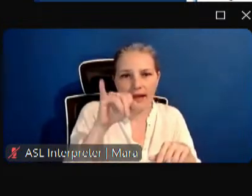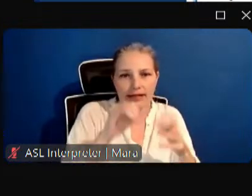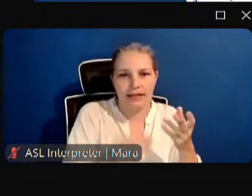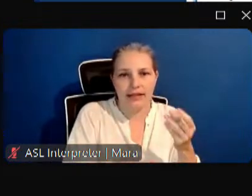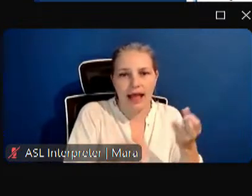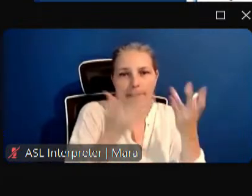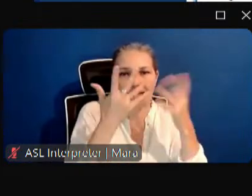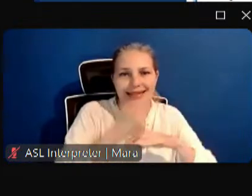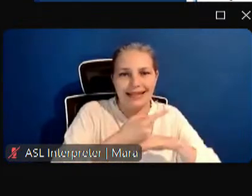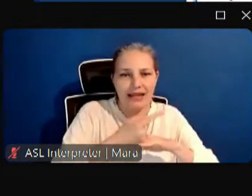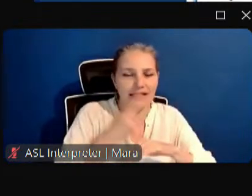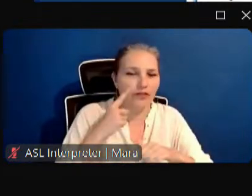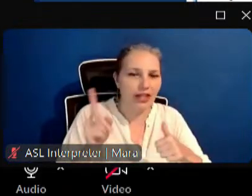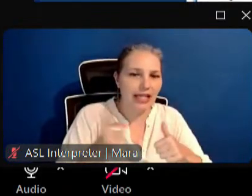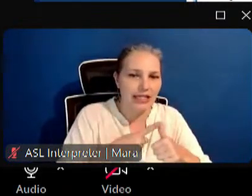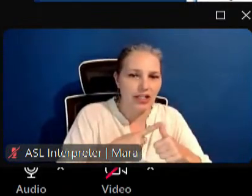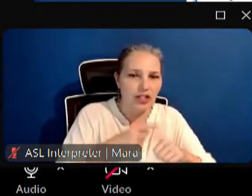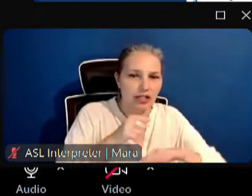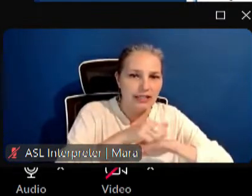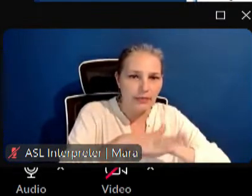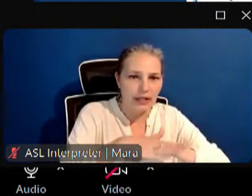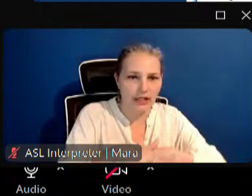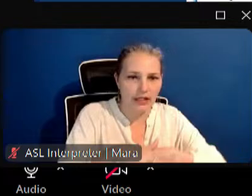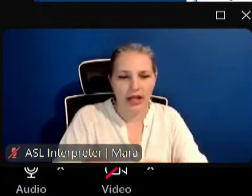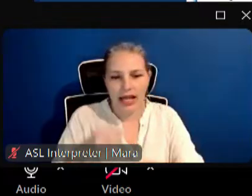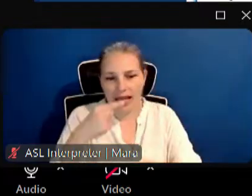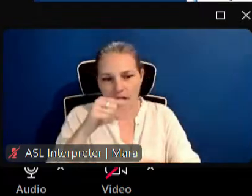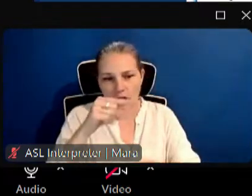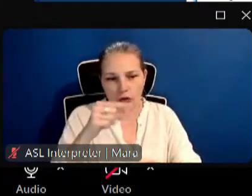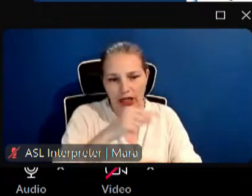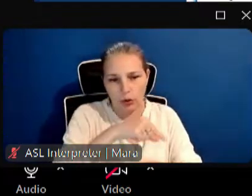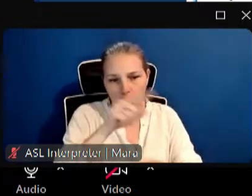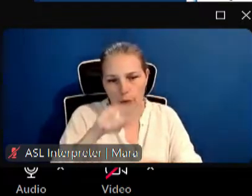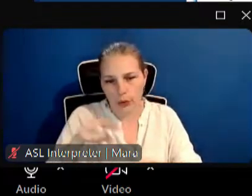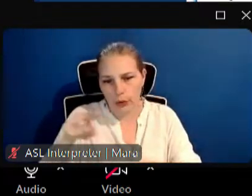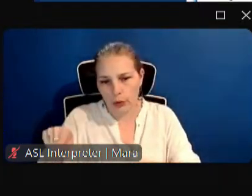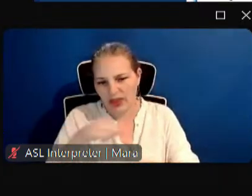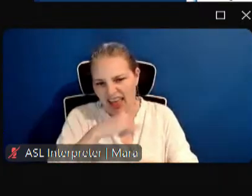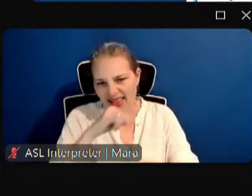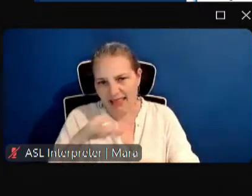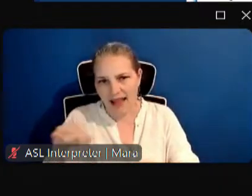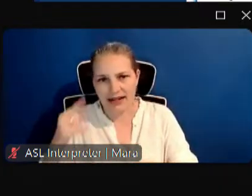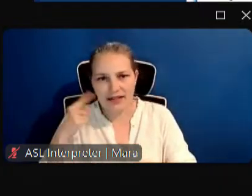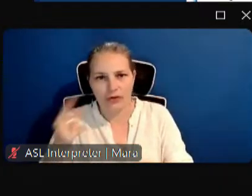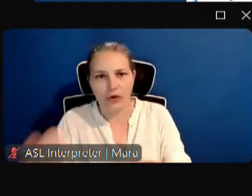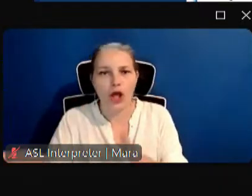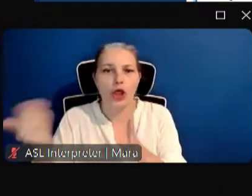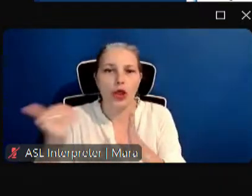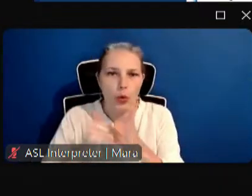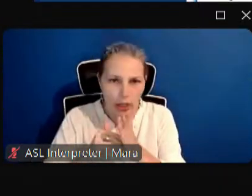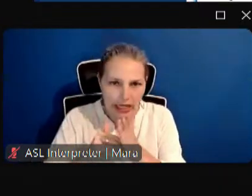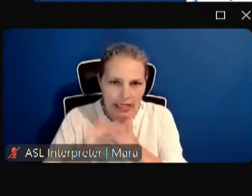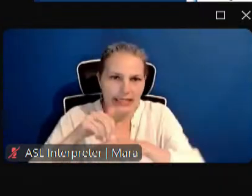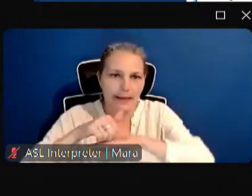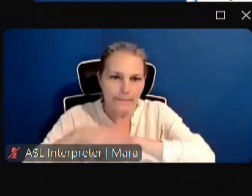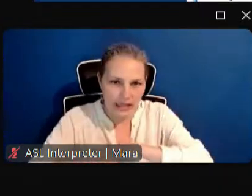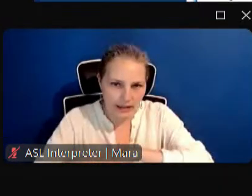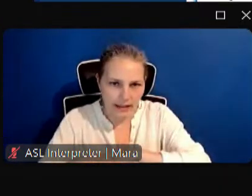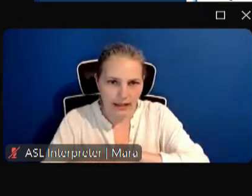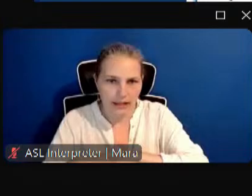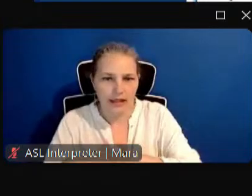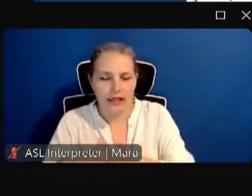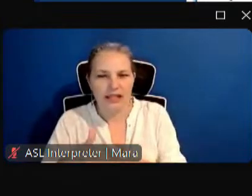of days for the resubmittal turnaround reviews. And so again, averaging 3 business days